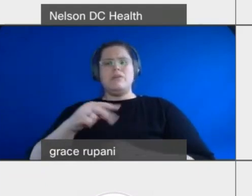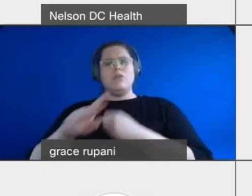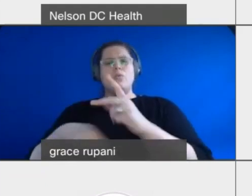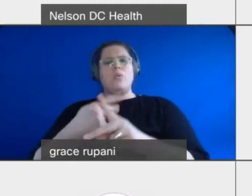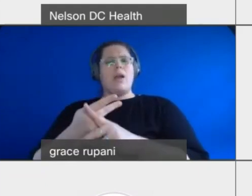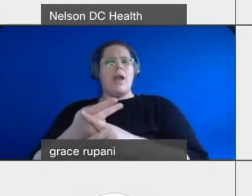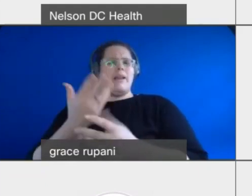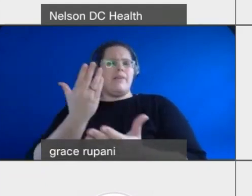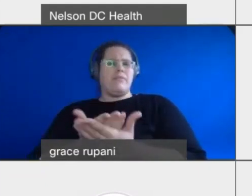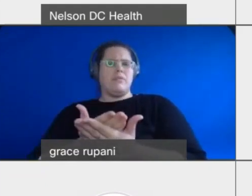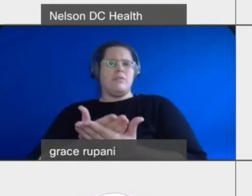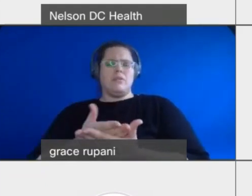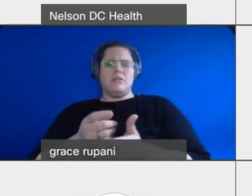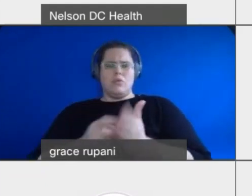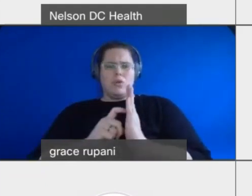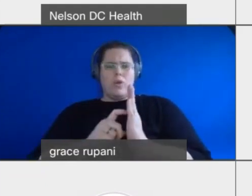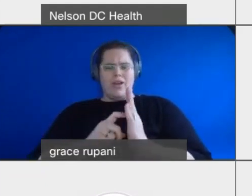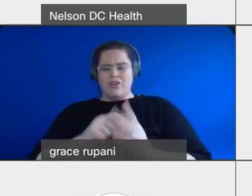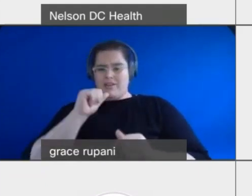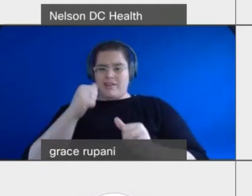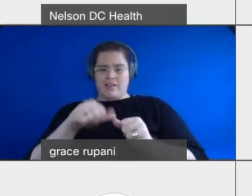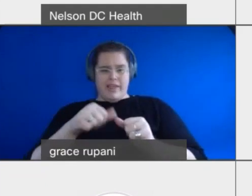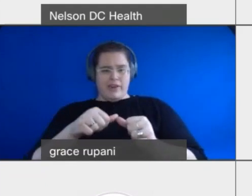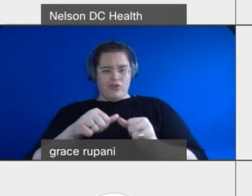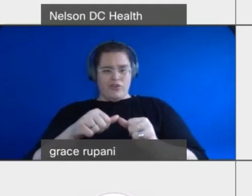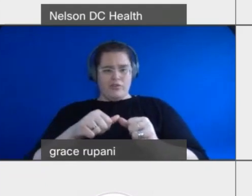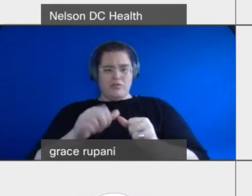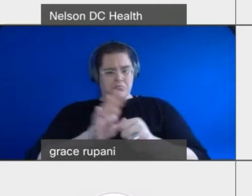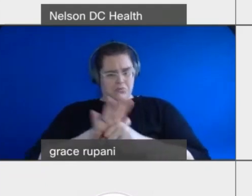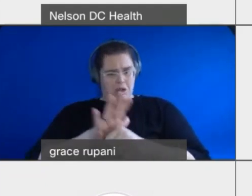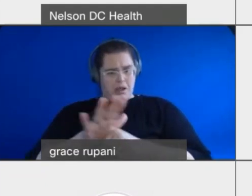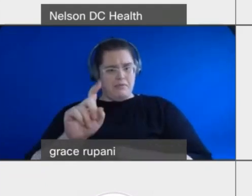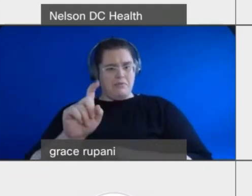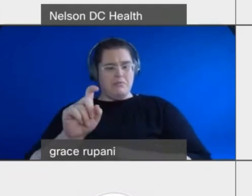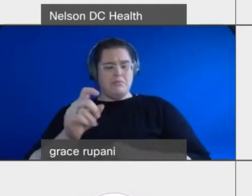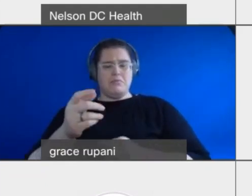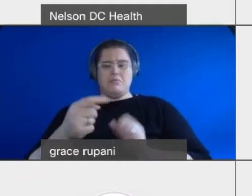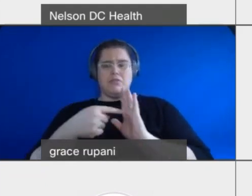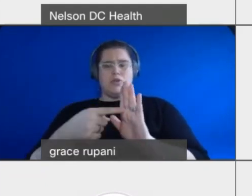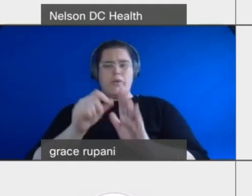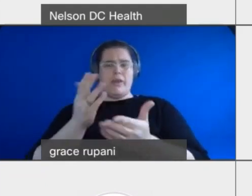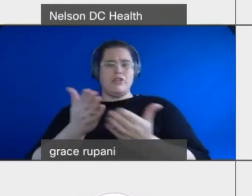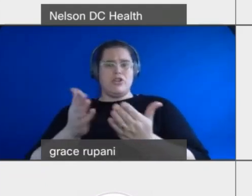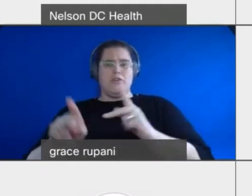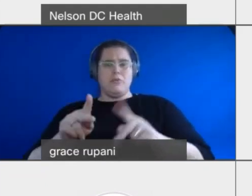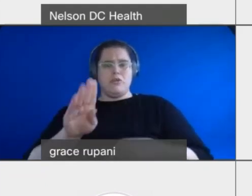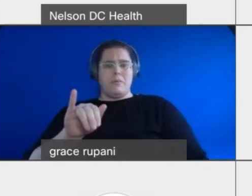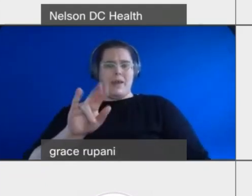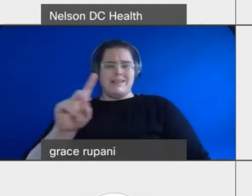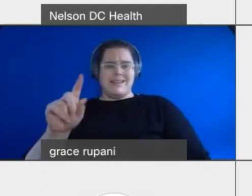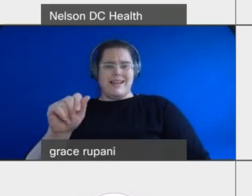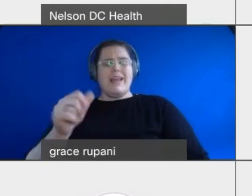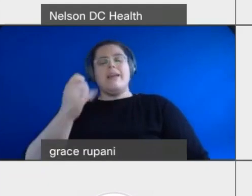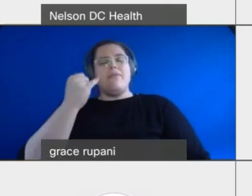company letterhead verifying that they work with a person served by DDA, is that adequate? And if someone who's gotten the vaccine can